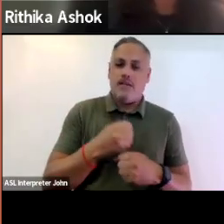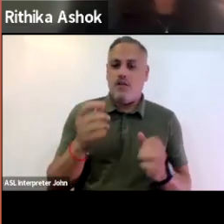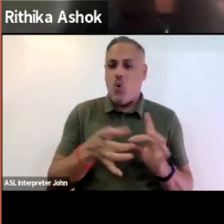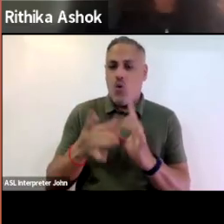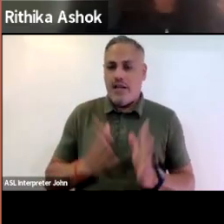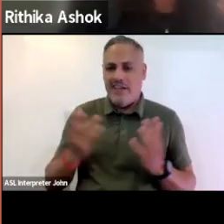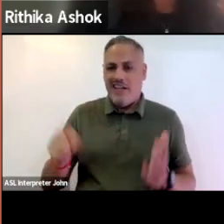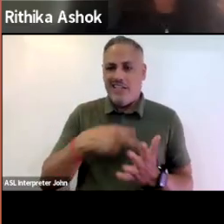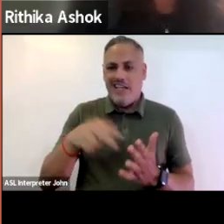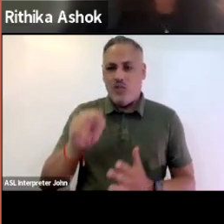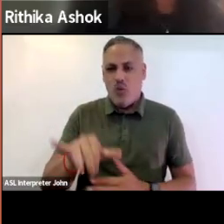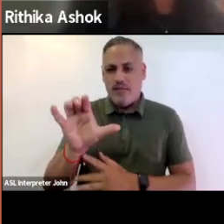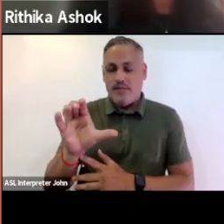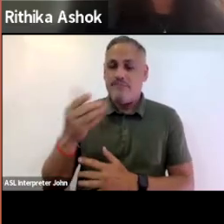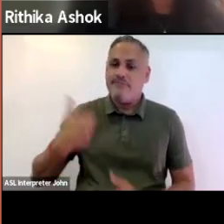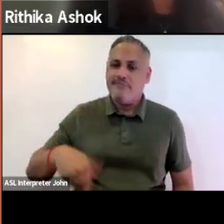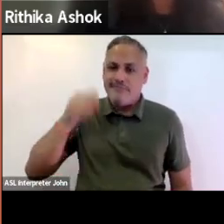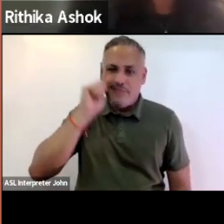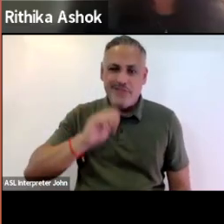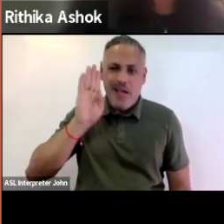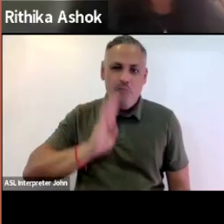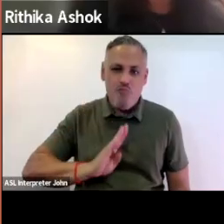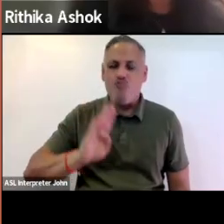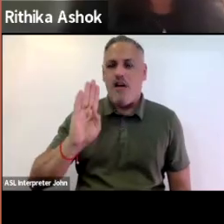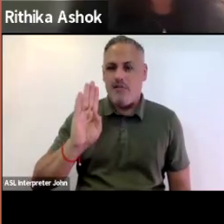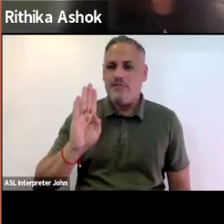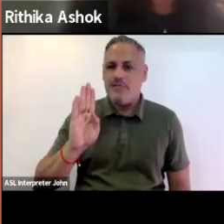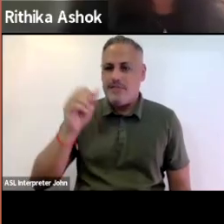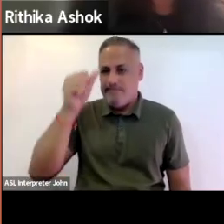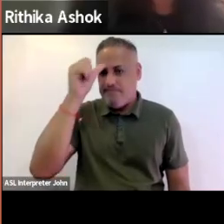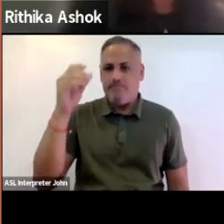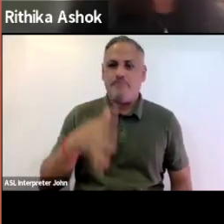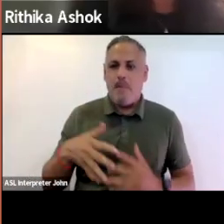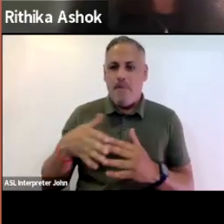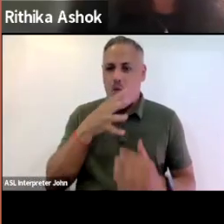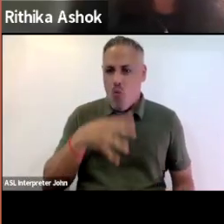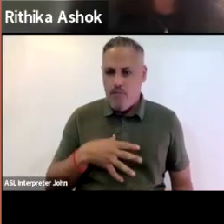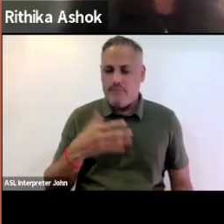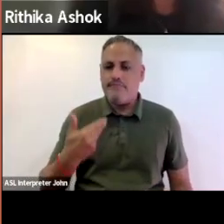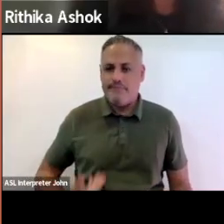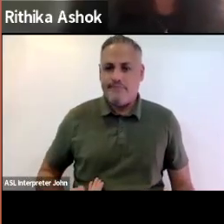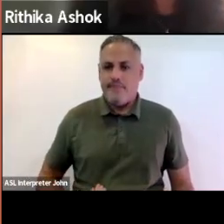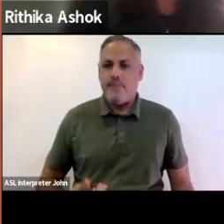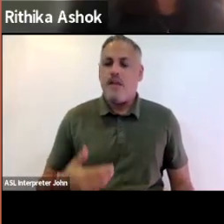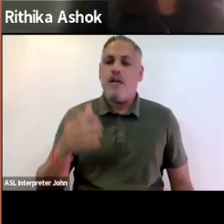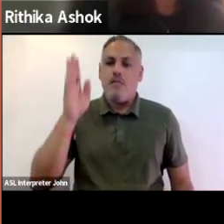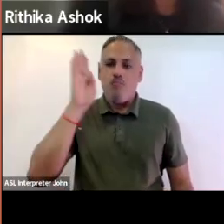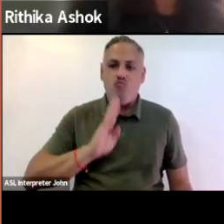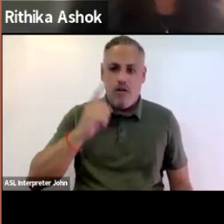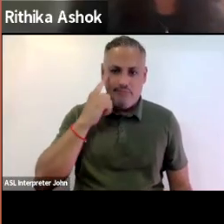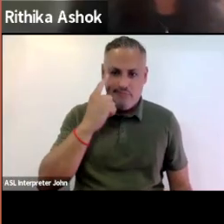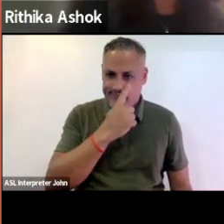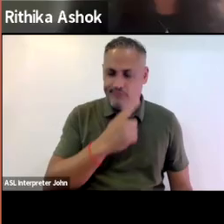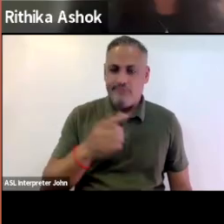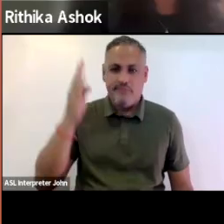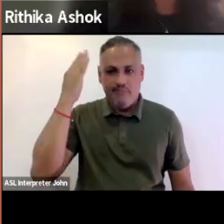Dance.NYC. I am a tan, brown-skinned Indian American woman. I have round brown eyes and